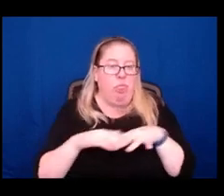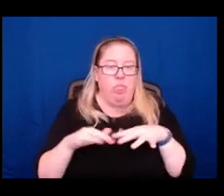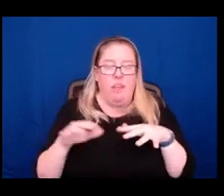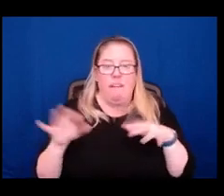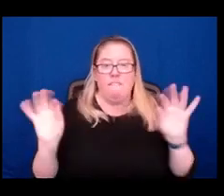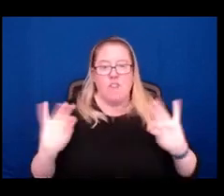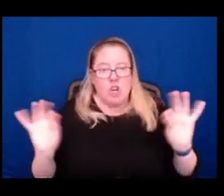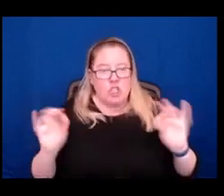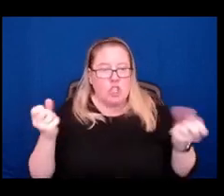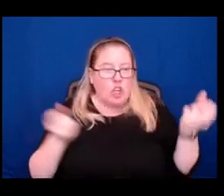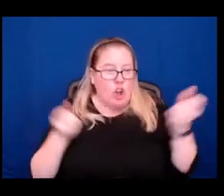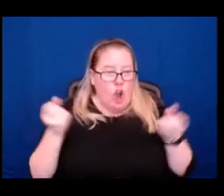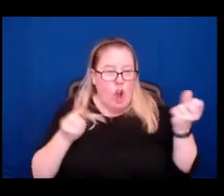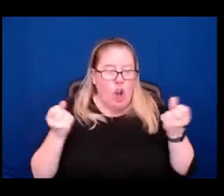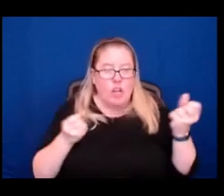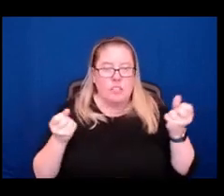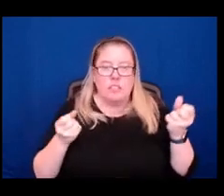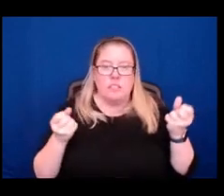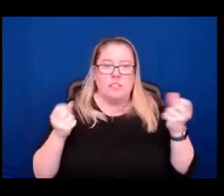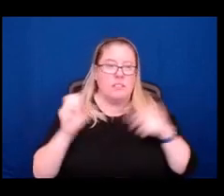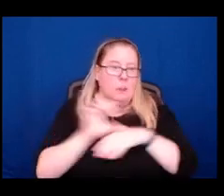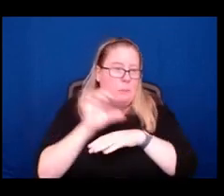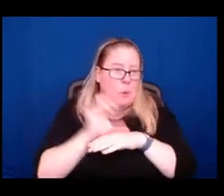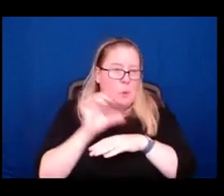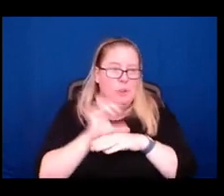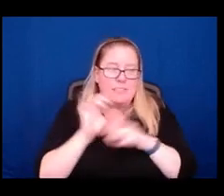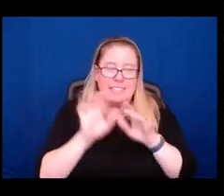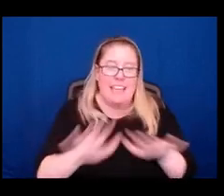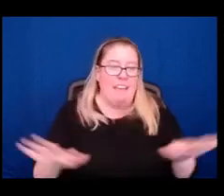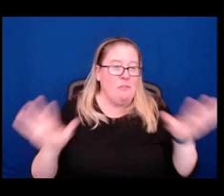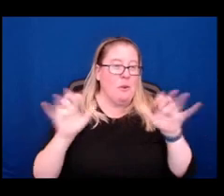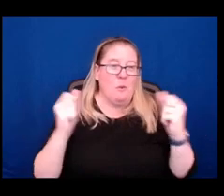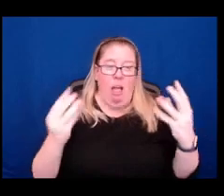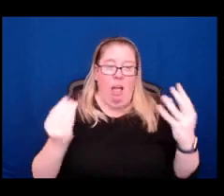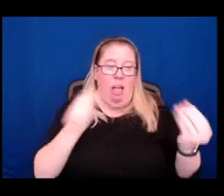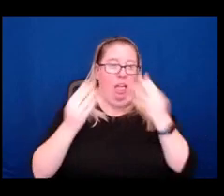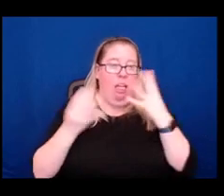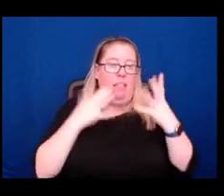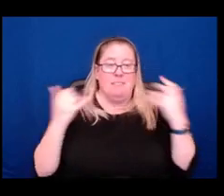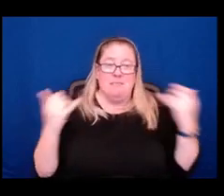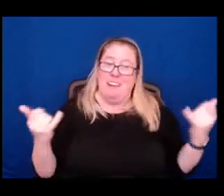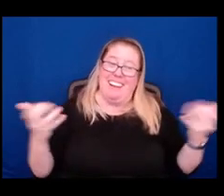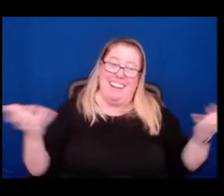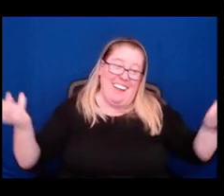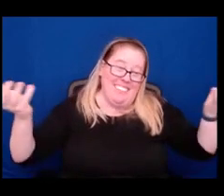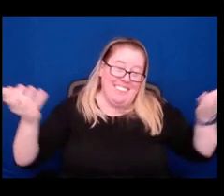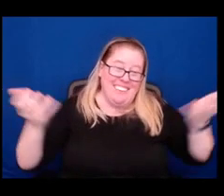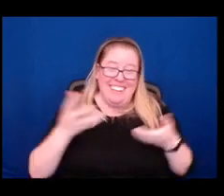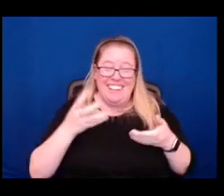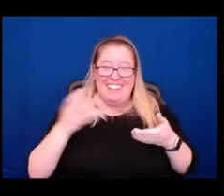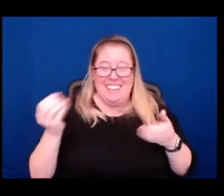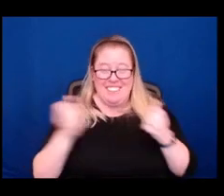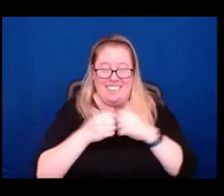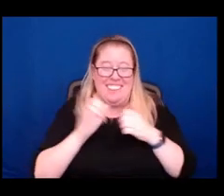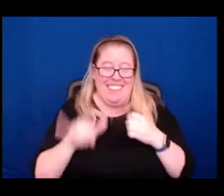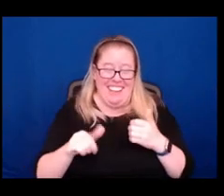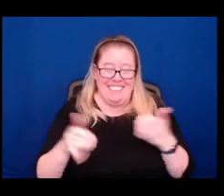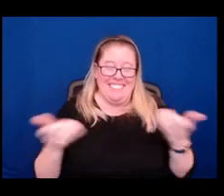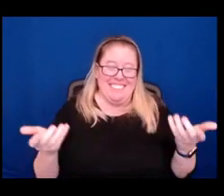furniture, cars, computers. So like we're all being exposed right now because we're in front of our